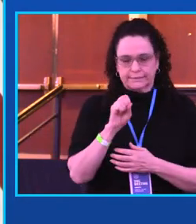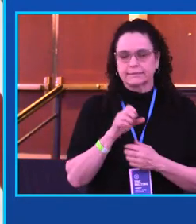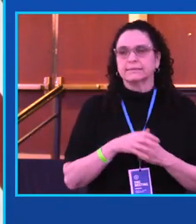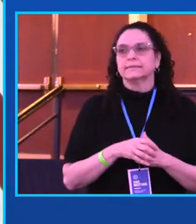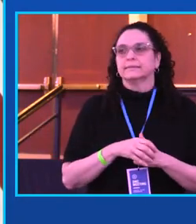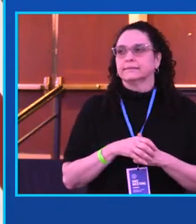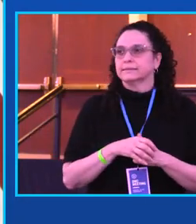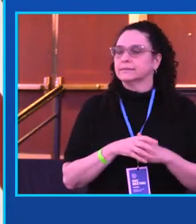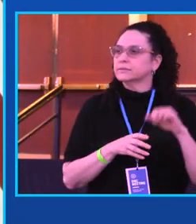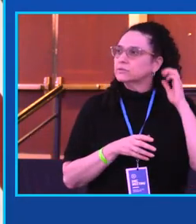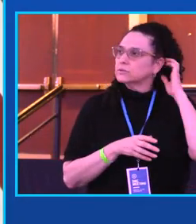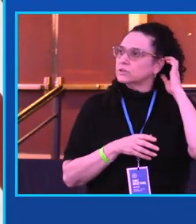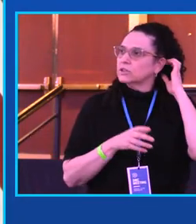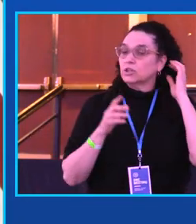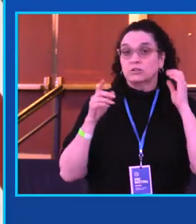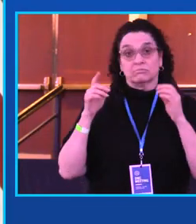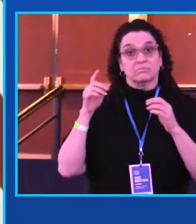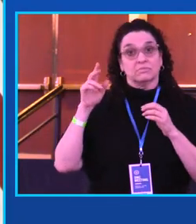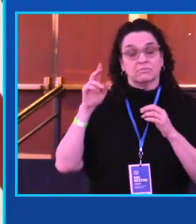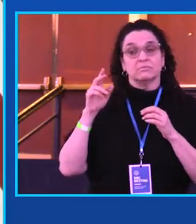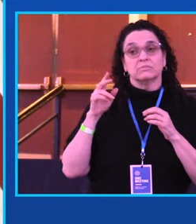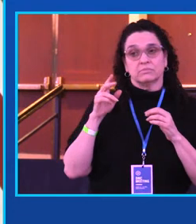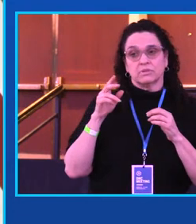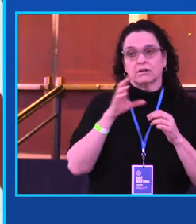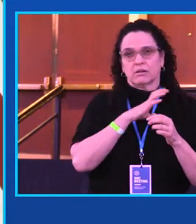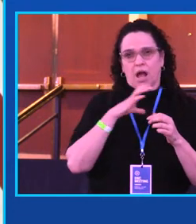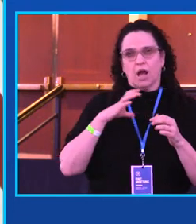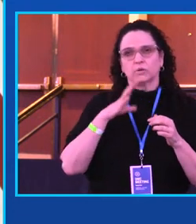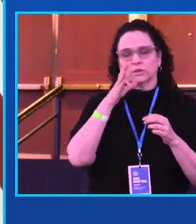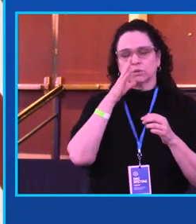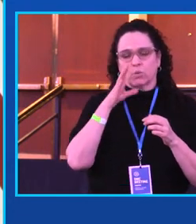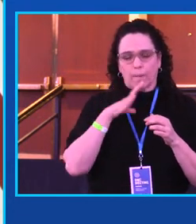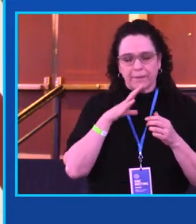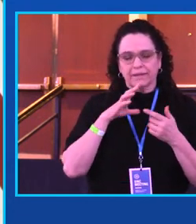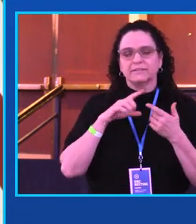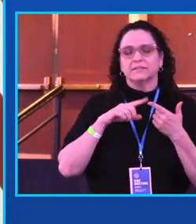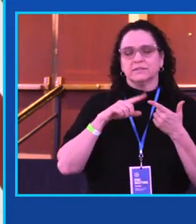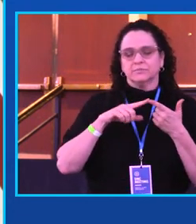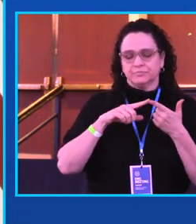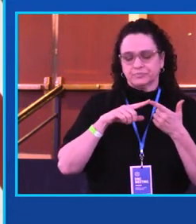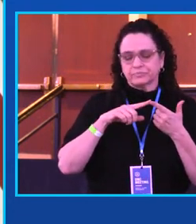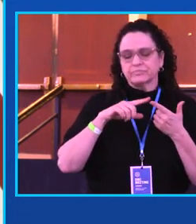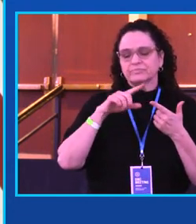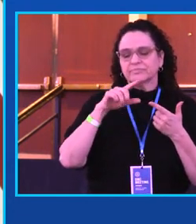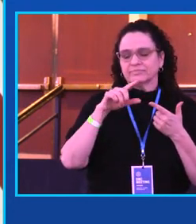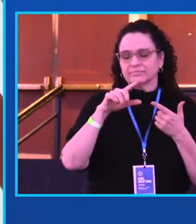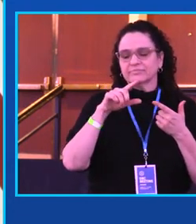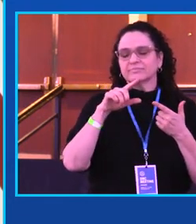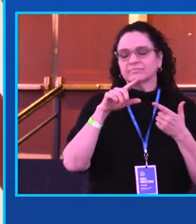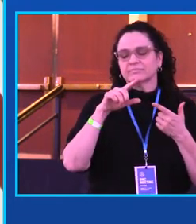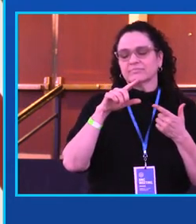Our warrior on the Hill, Congresswoman Eleanor Holmes Norton,